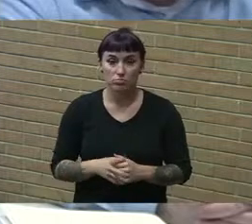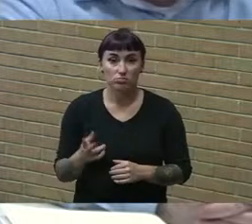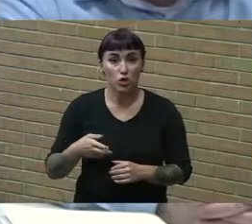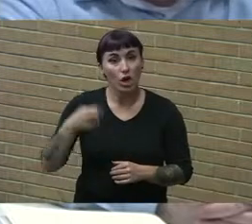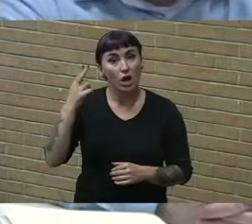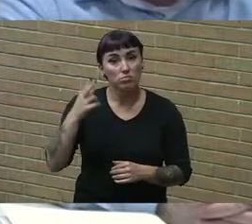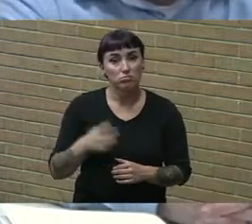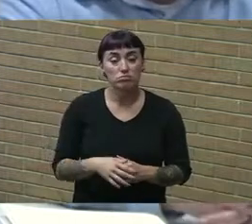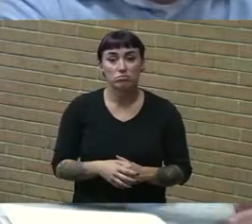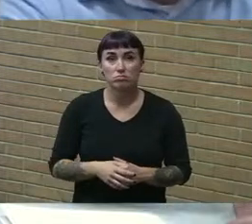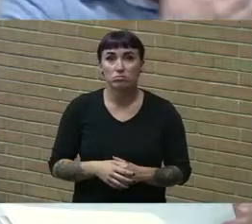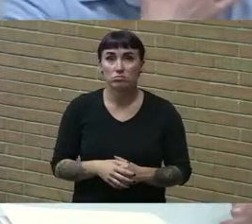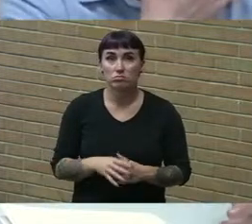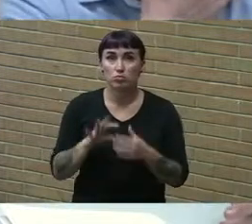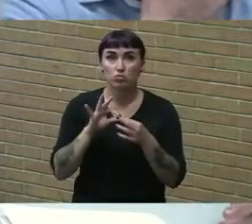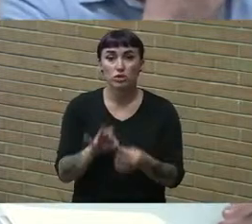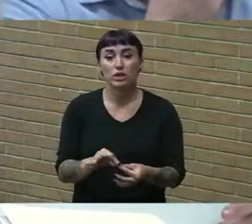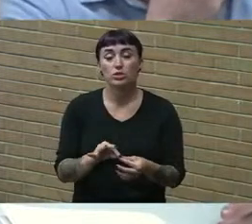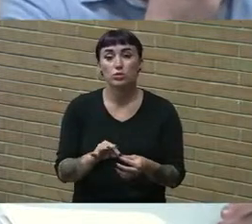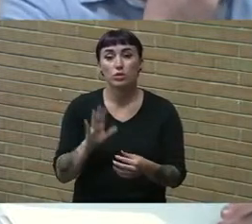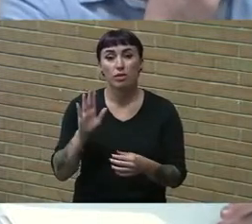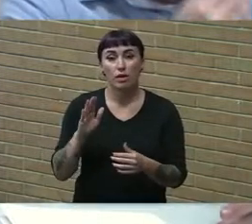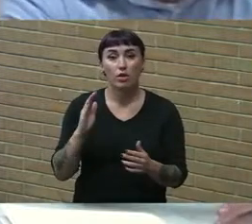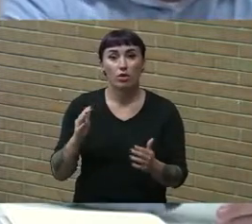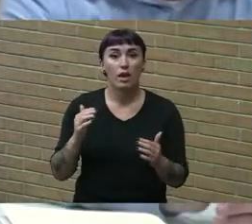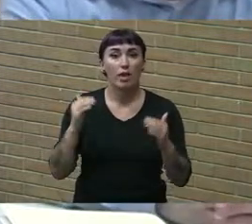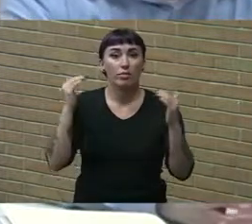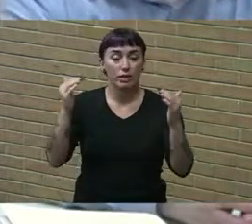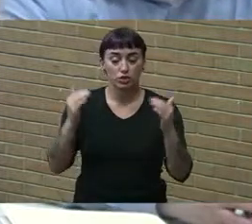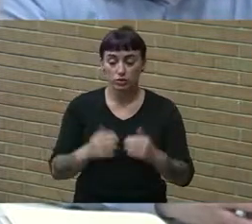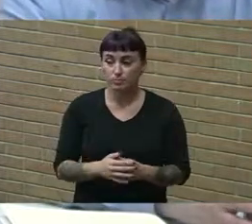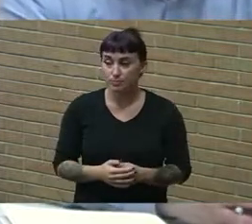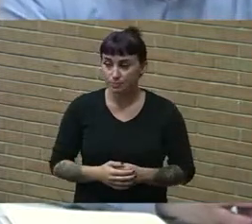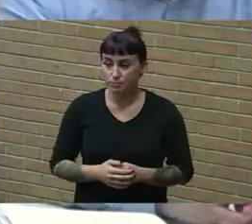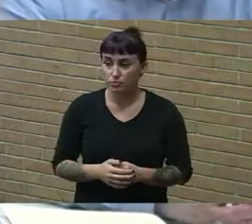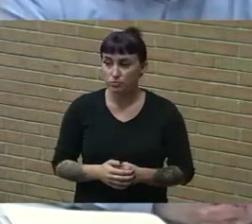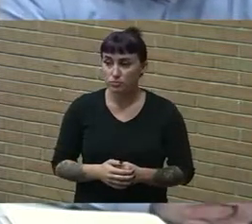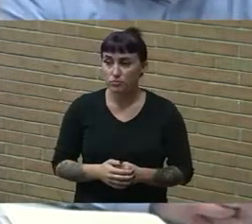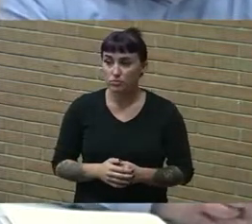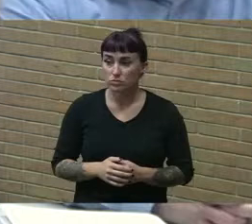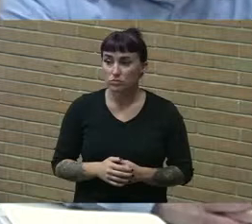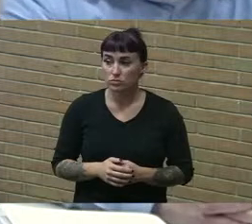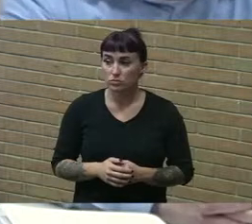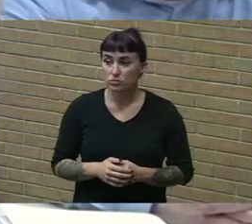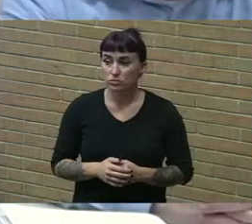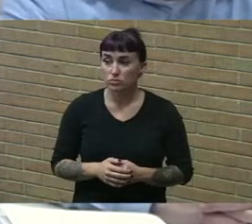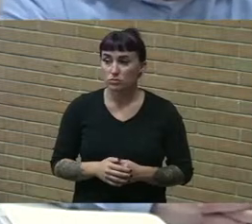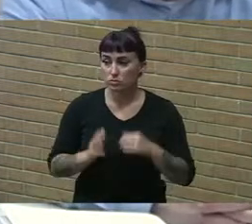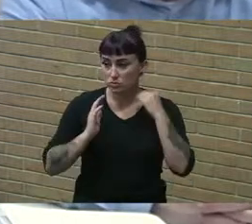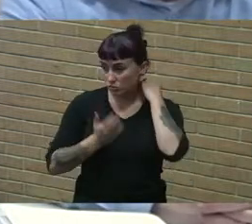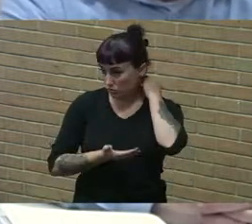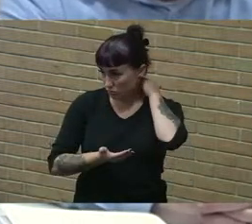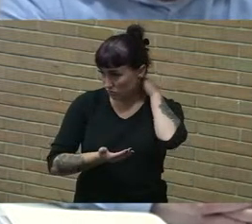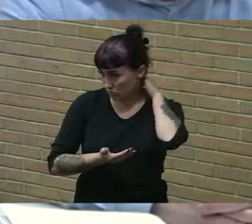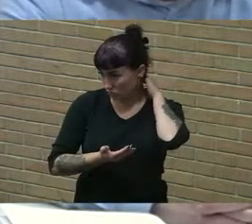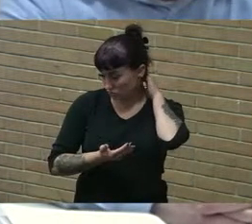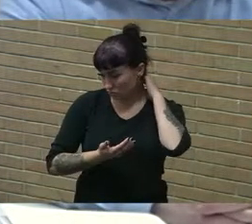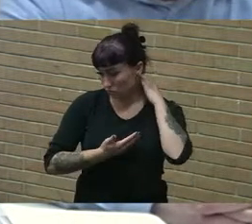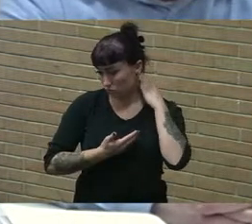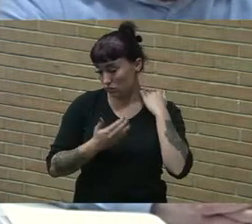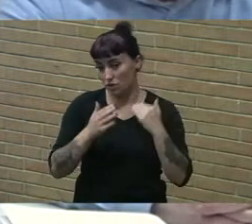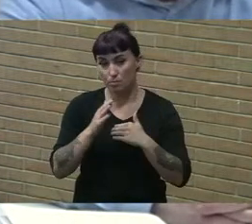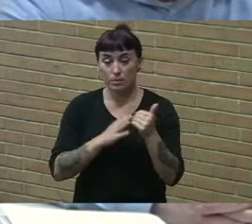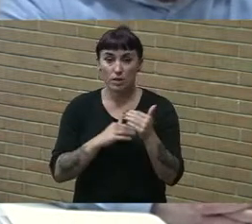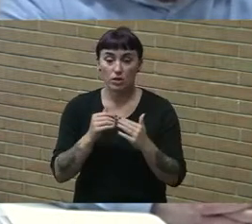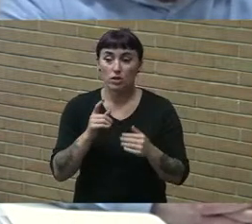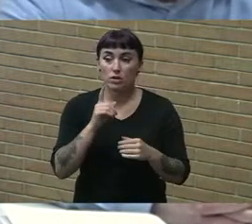high in terms of their elevation. In fact, our building